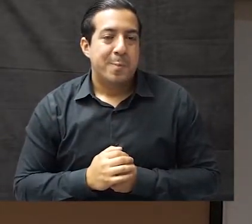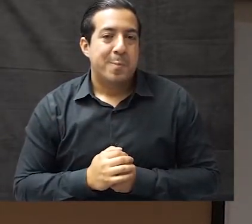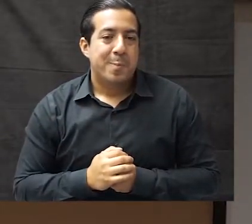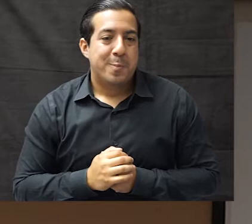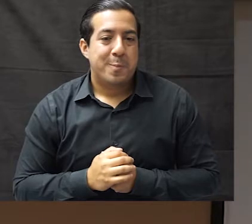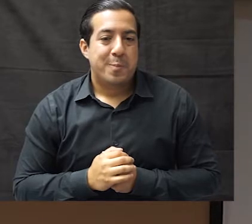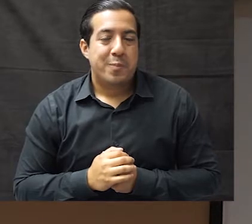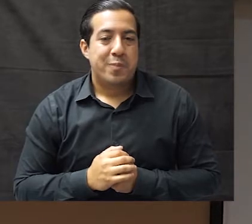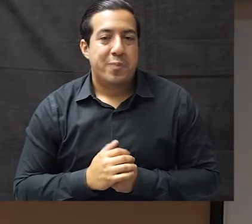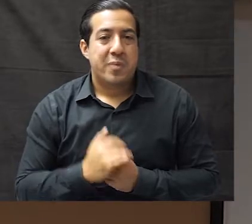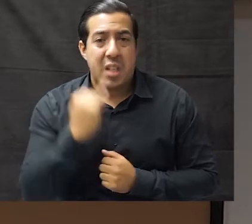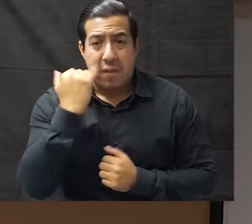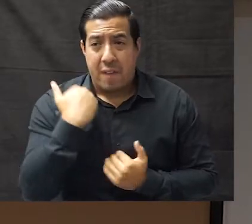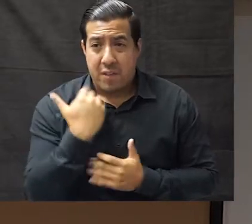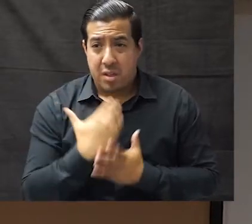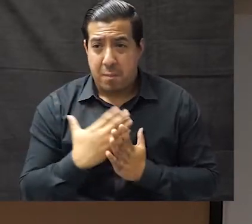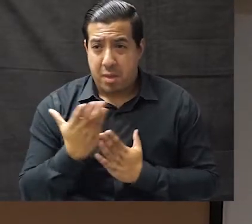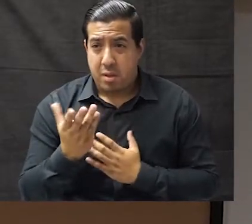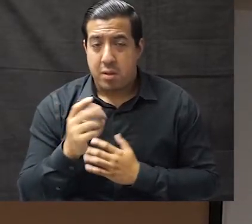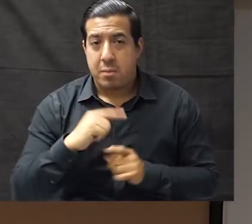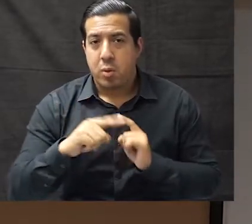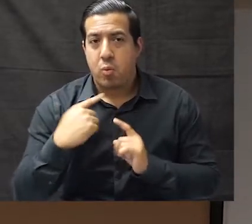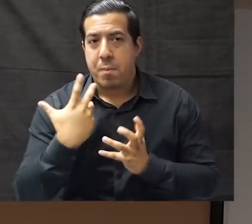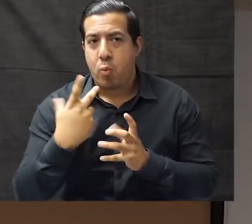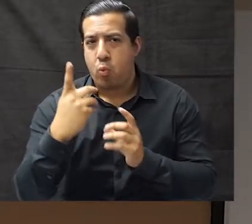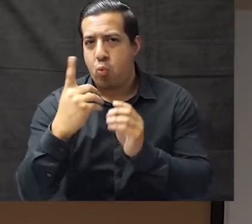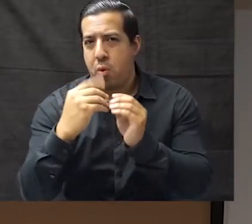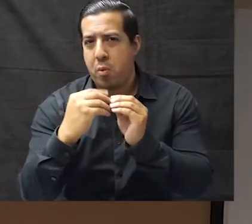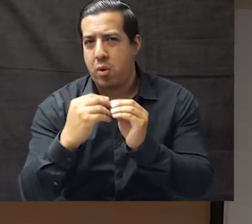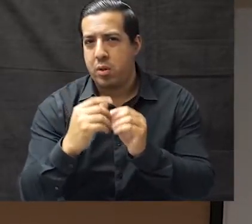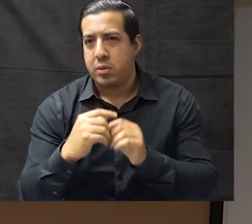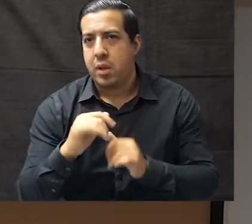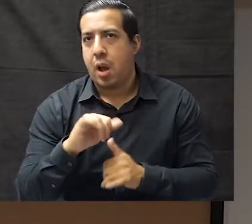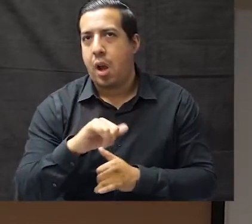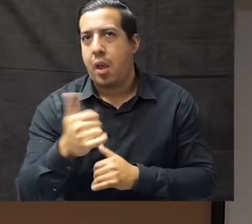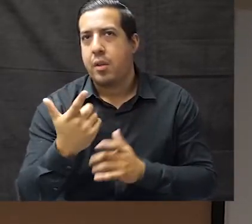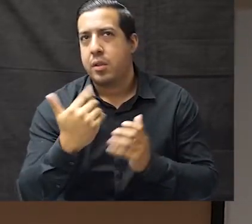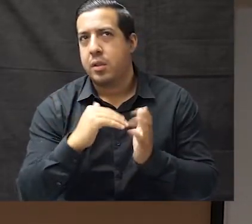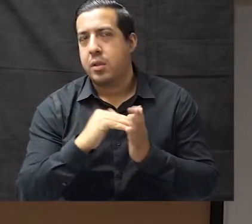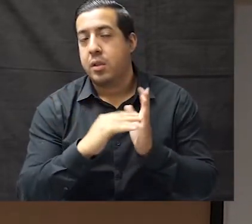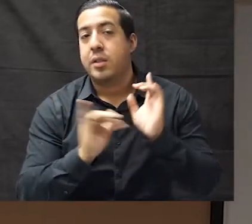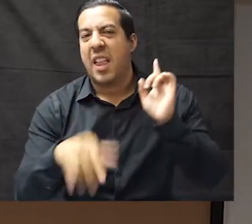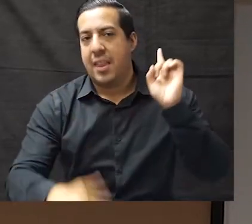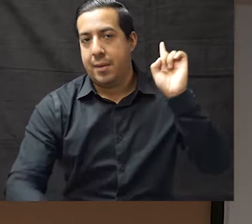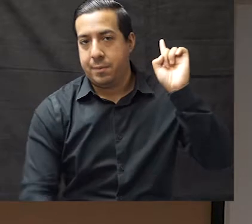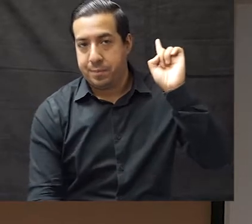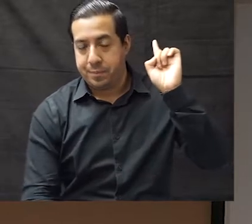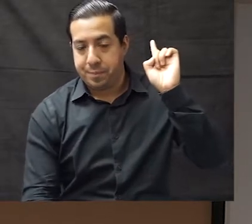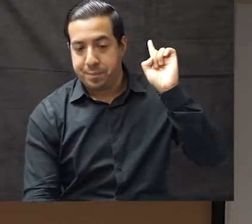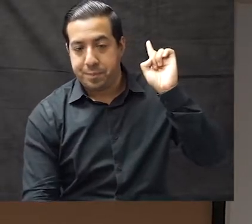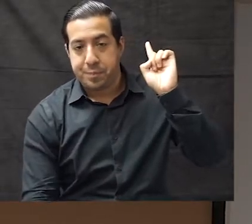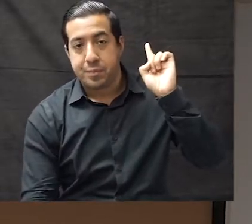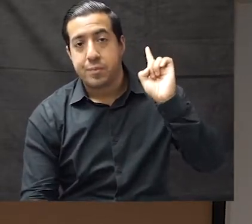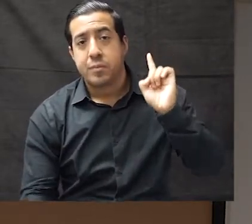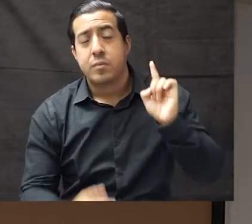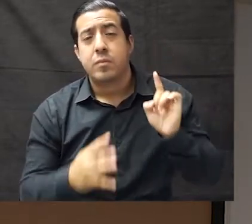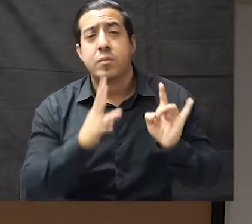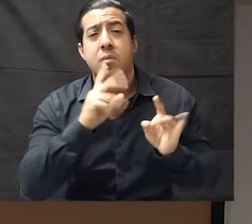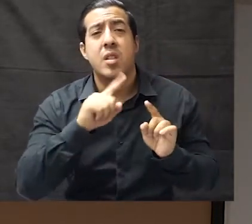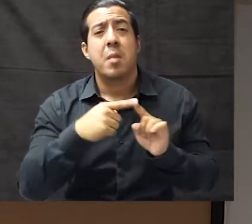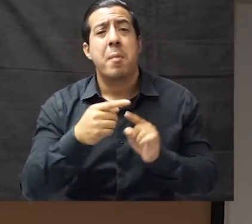tester on the paper. Well, that's great, but you can see here, methamphetamine and fentanyl in that tester